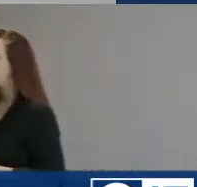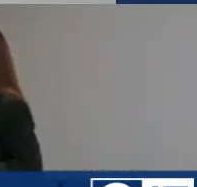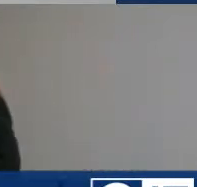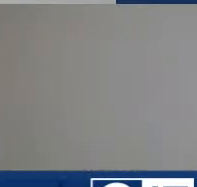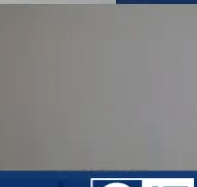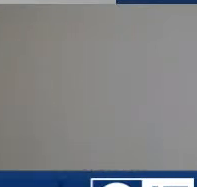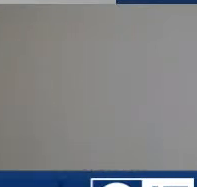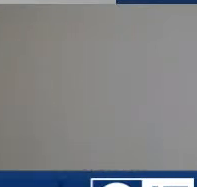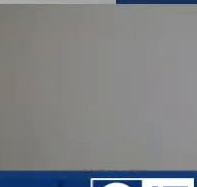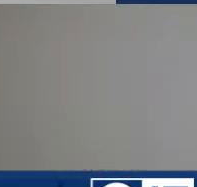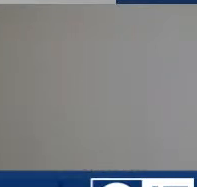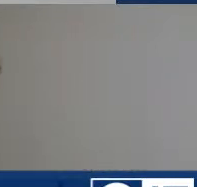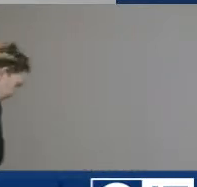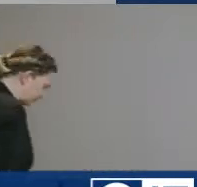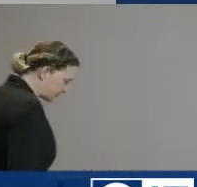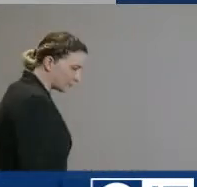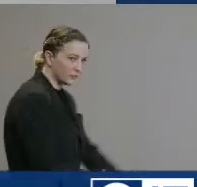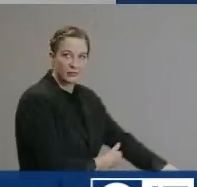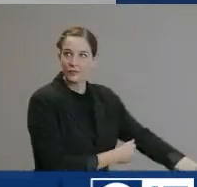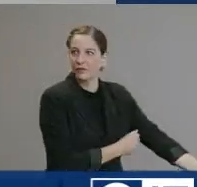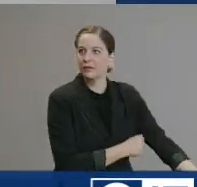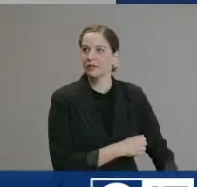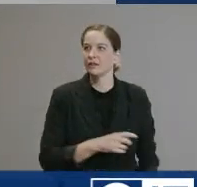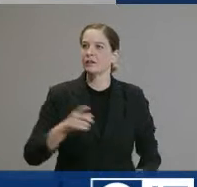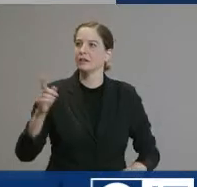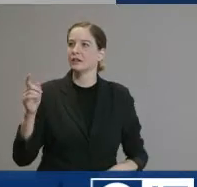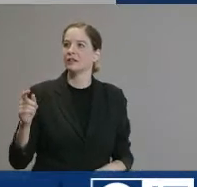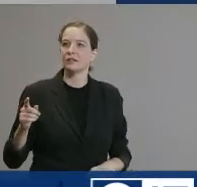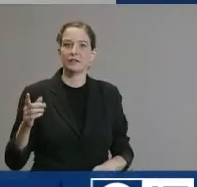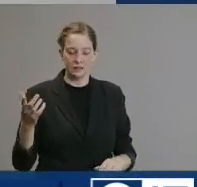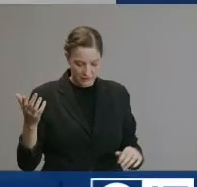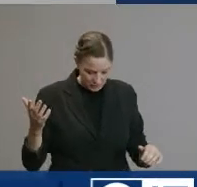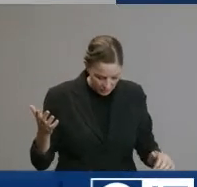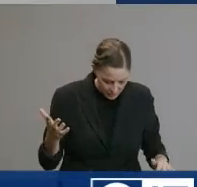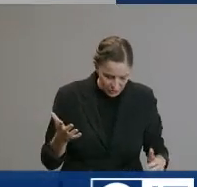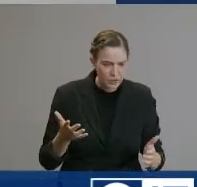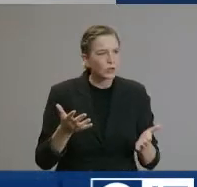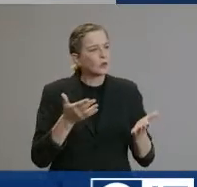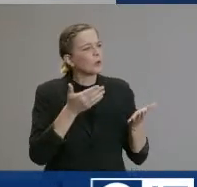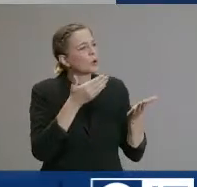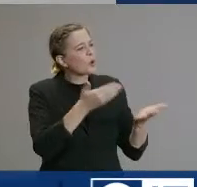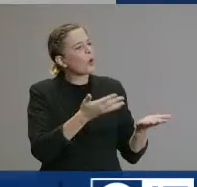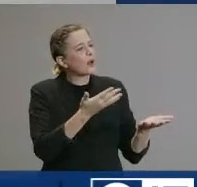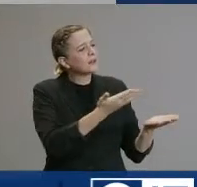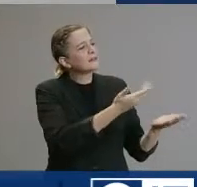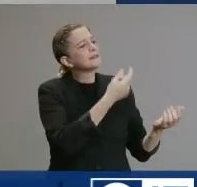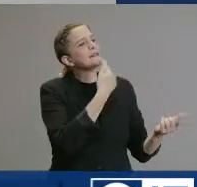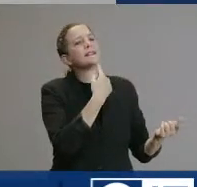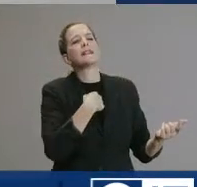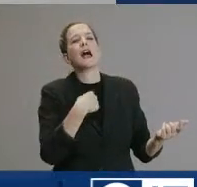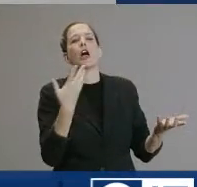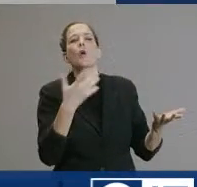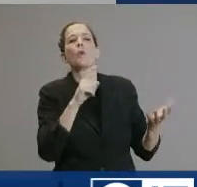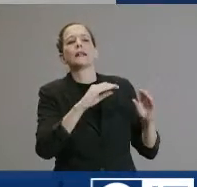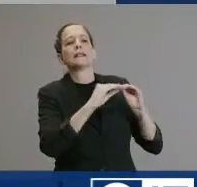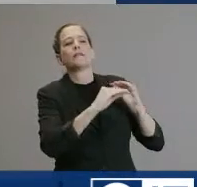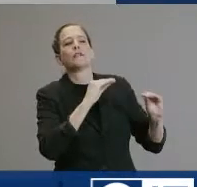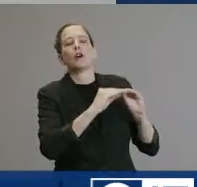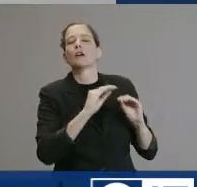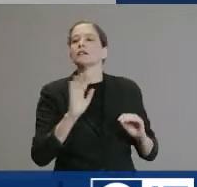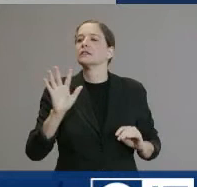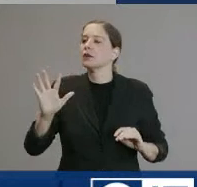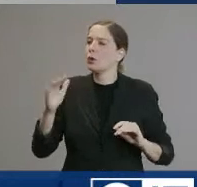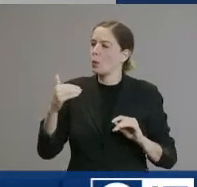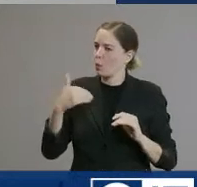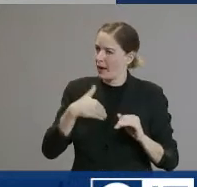It's misinformation. Go ahead. We want to know what we have hospital capacity in the state of Arizona. You